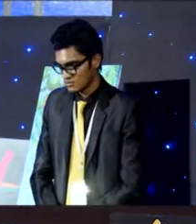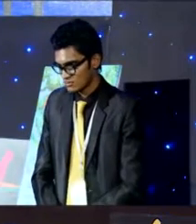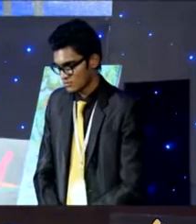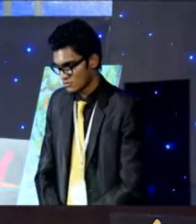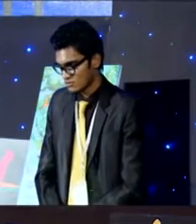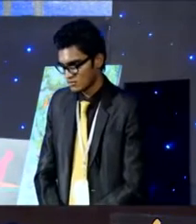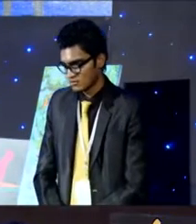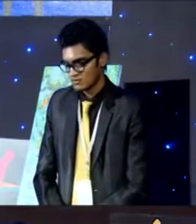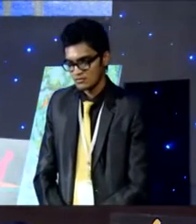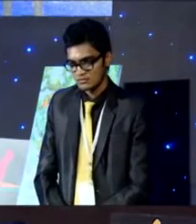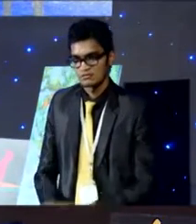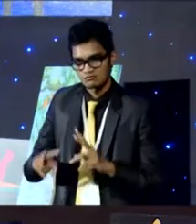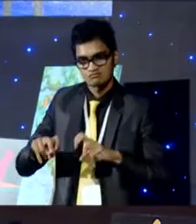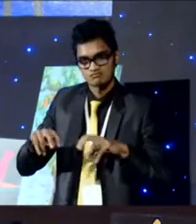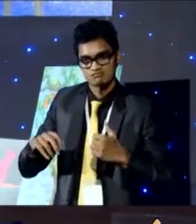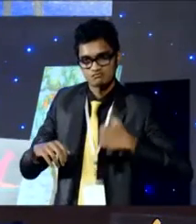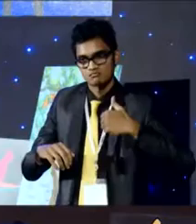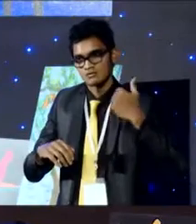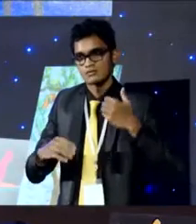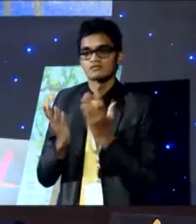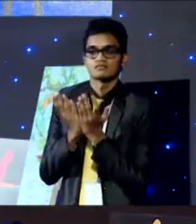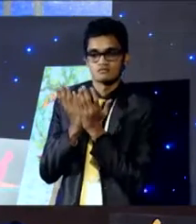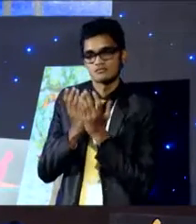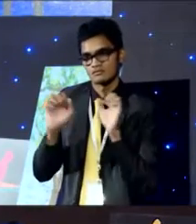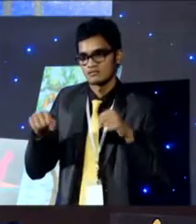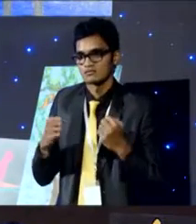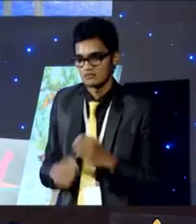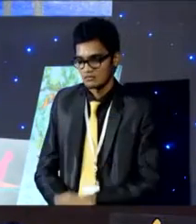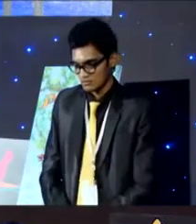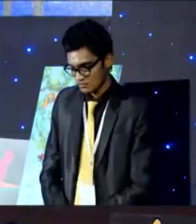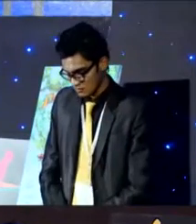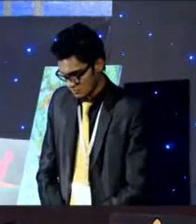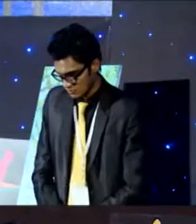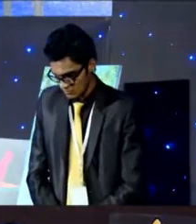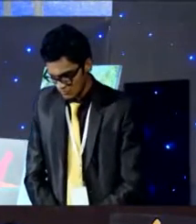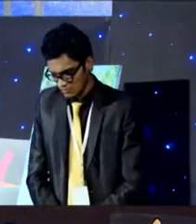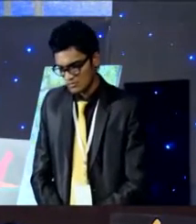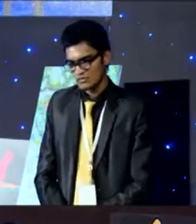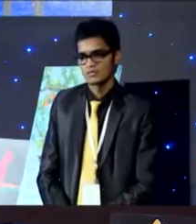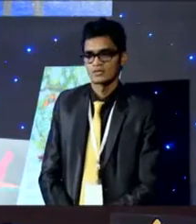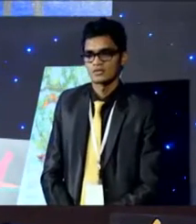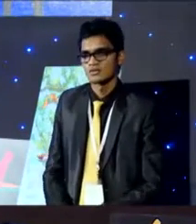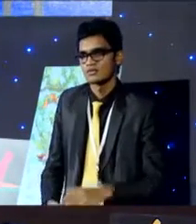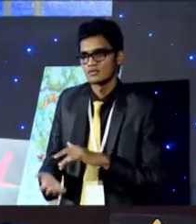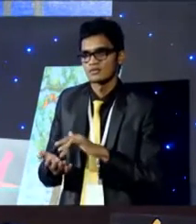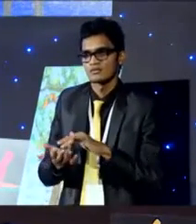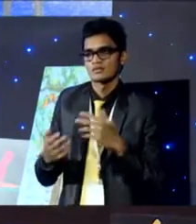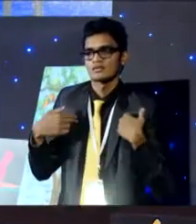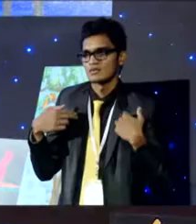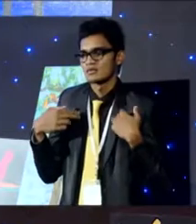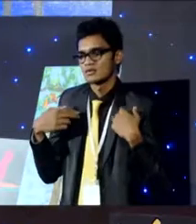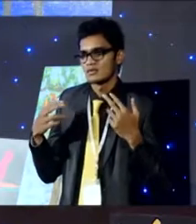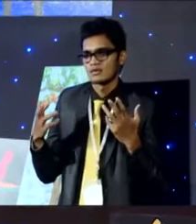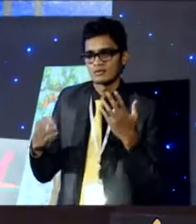research or higher education for persons with disability. We have a reservation there. In the programs for persons